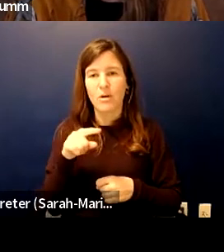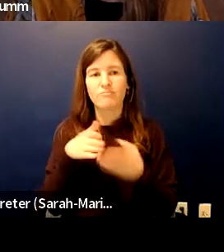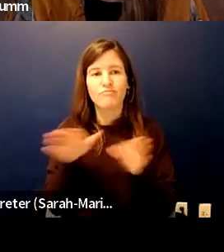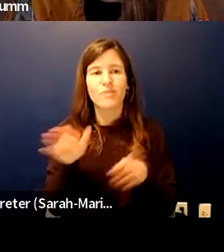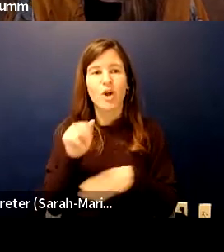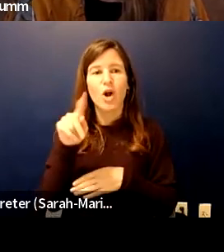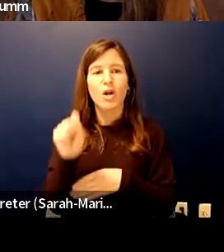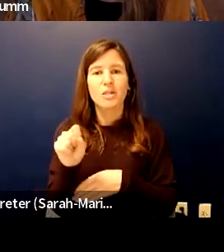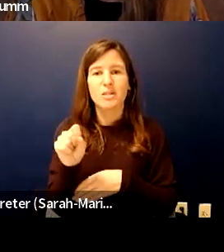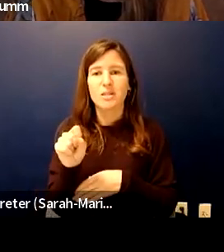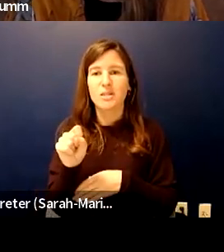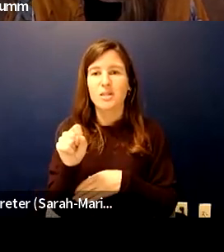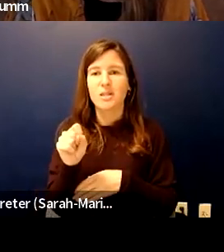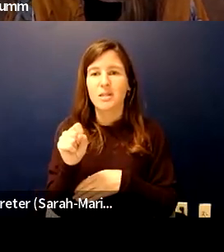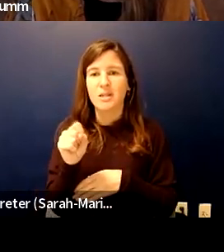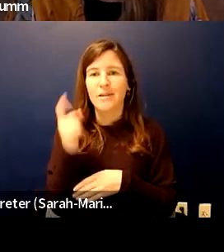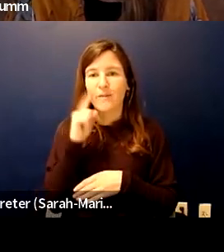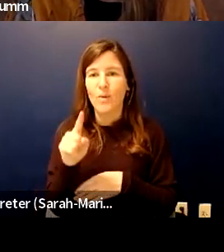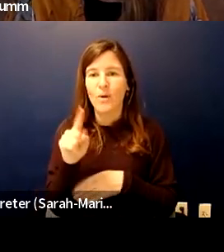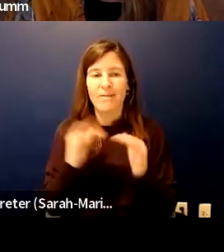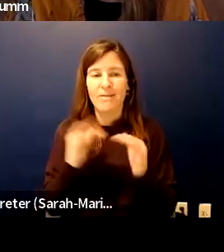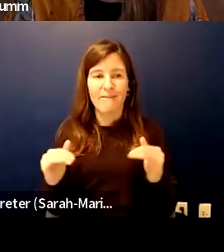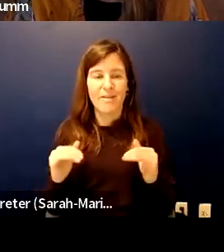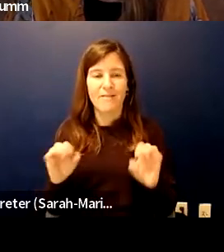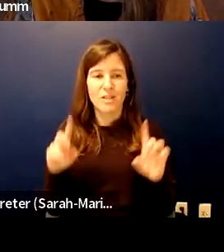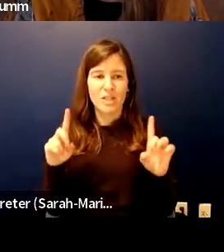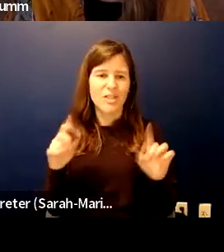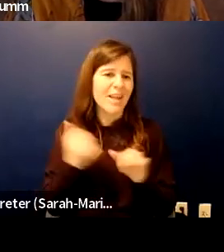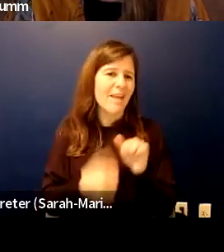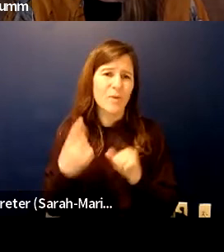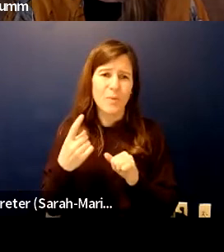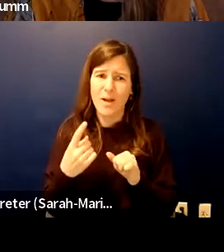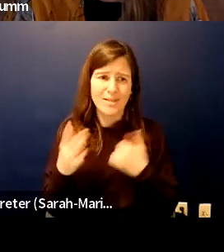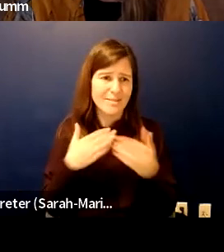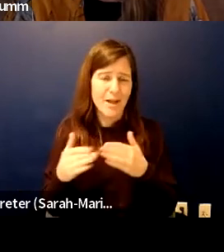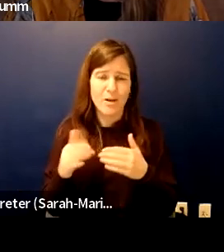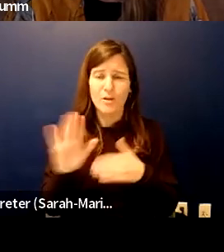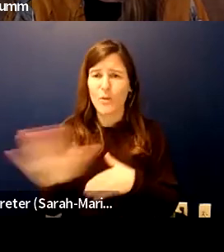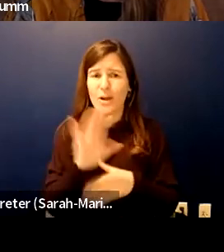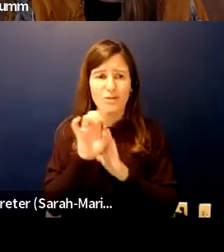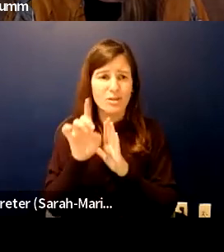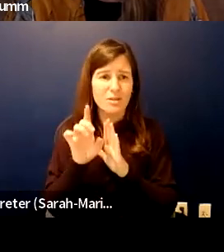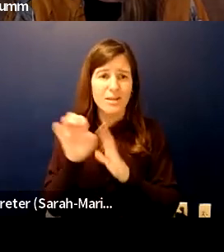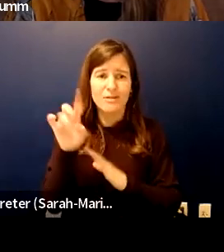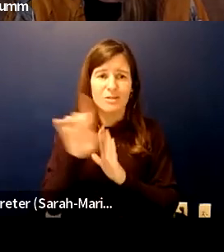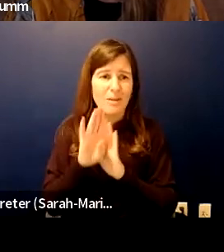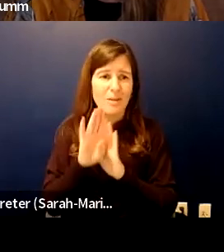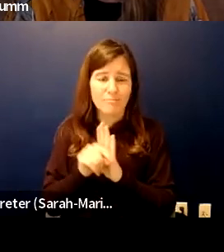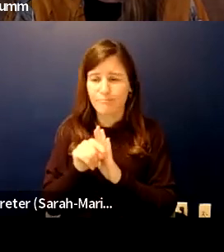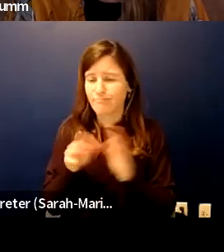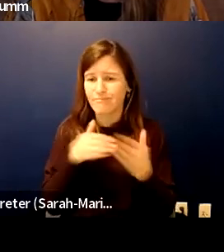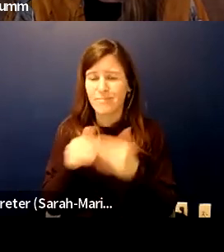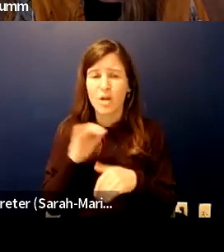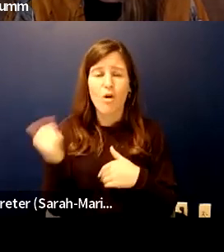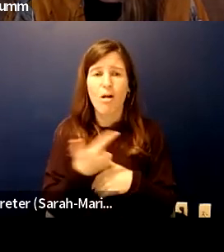for level of education, it's that everyone is on poverty wages. Like it seems like that